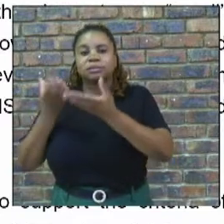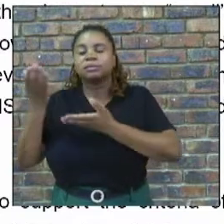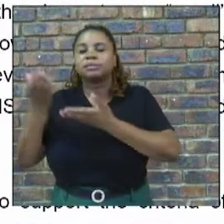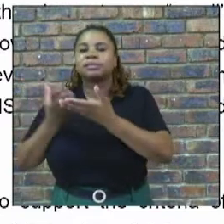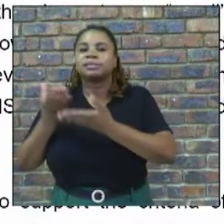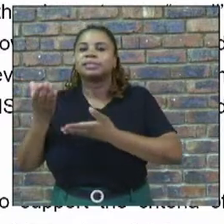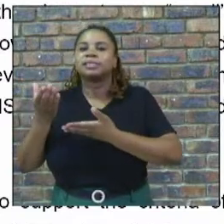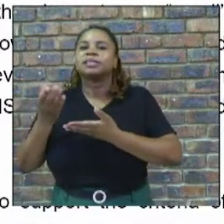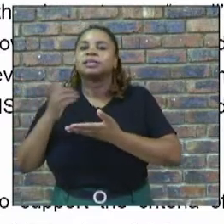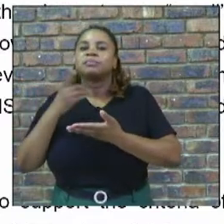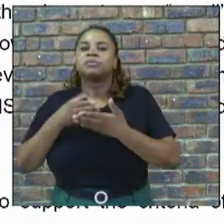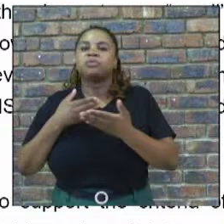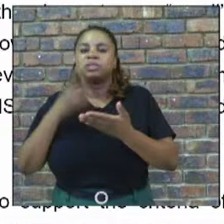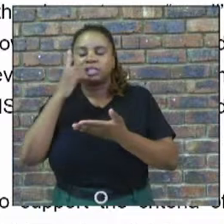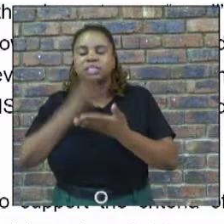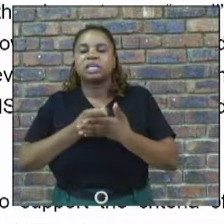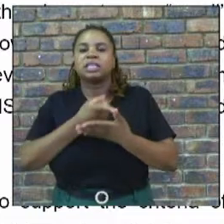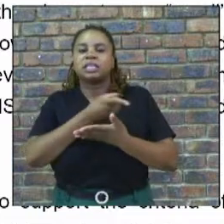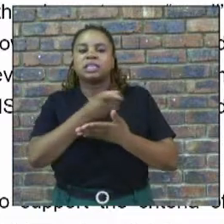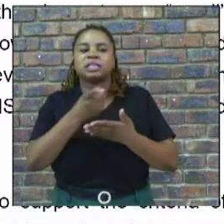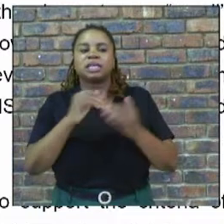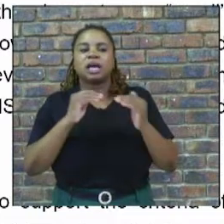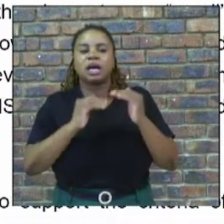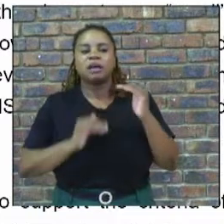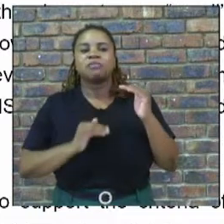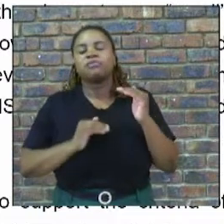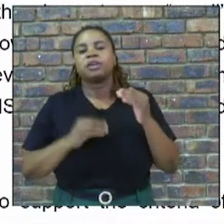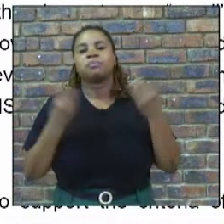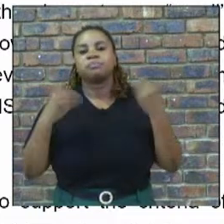unfair trading business practices.